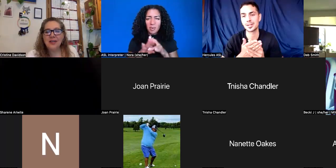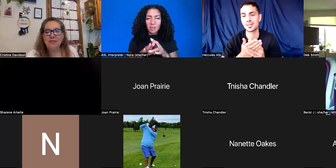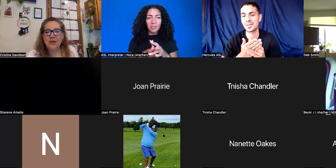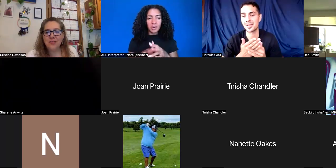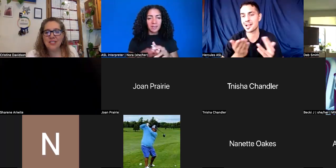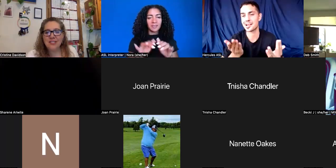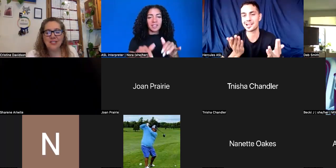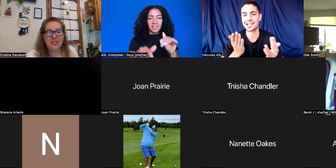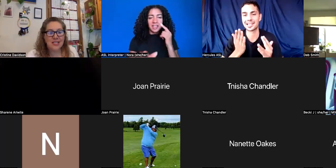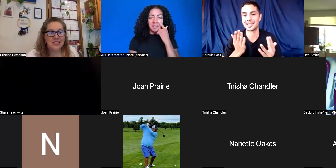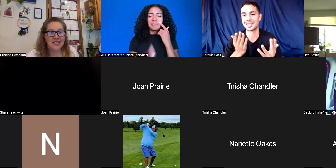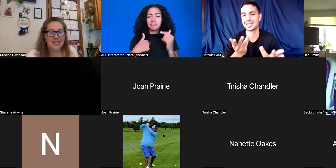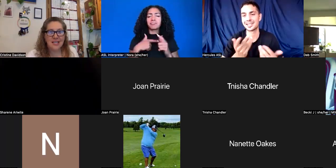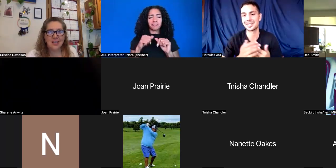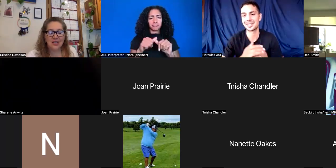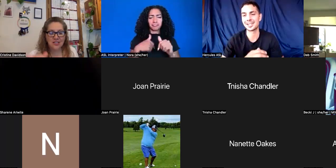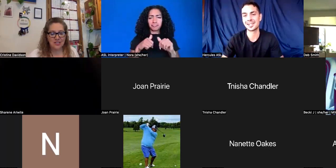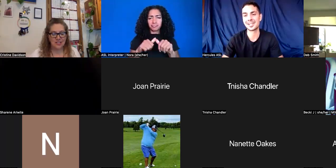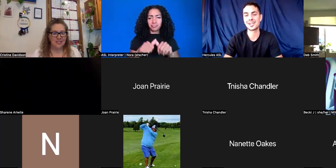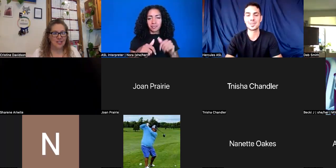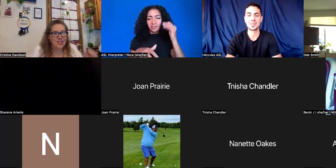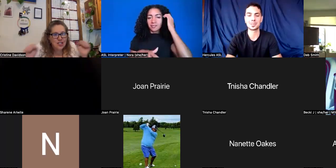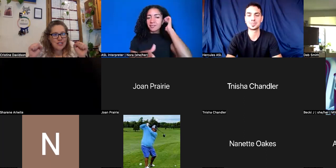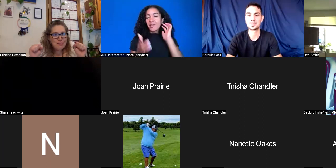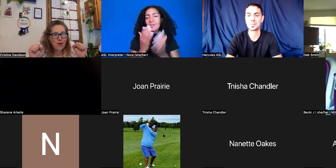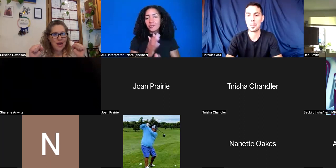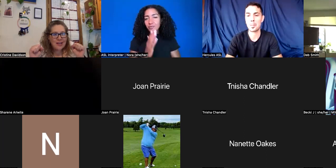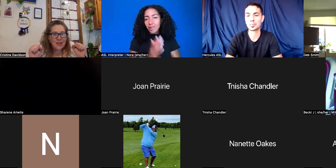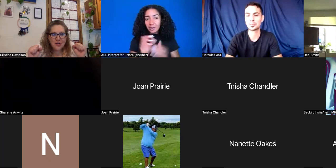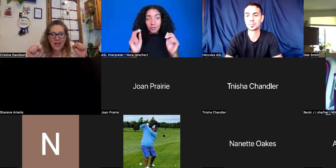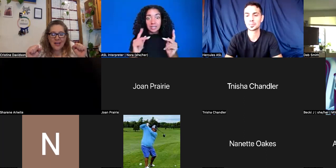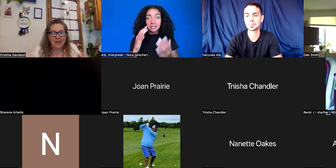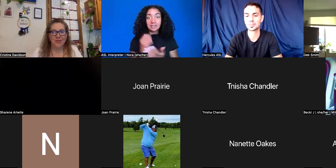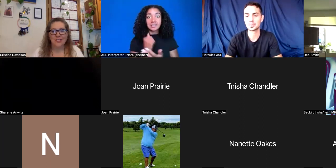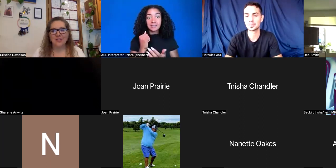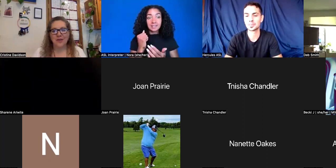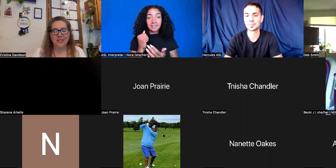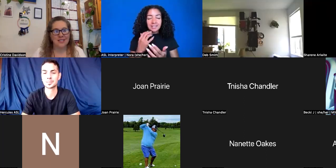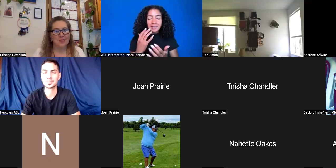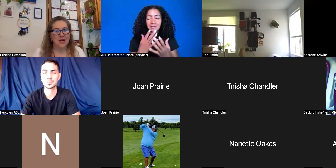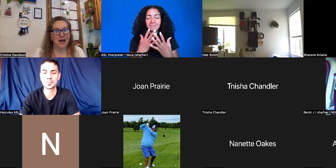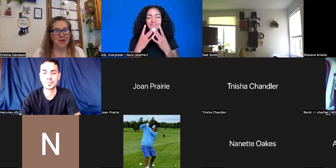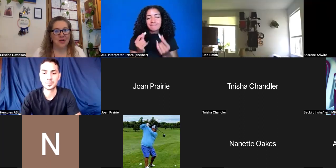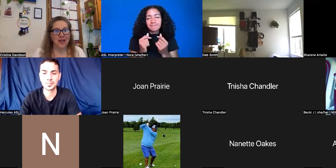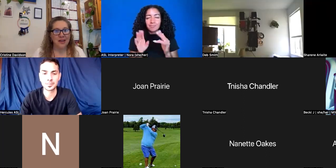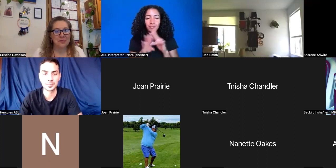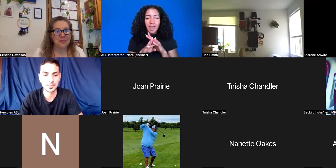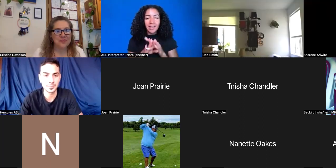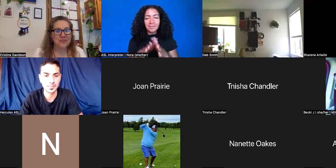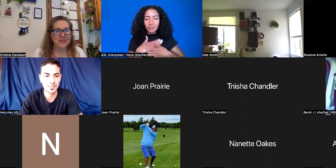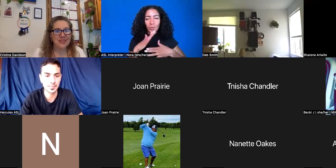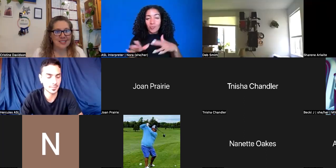All right, folks, let's take a good juicy break, okay? And we'll see you at the top of the hour,